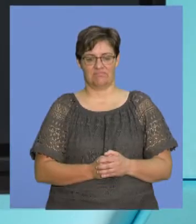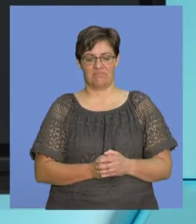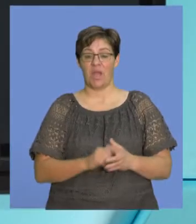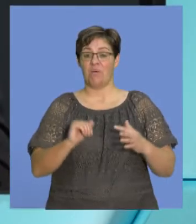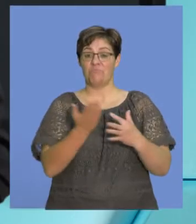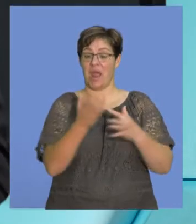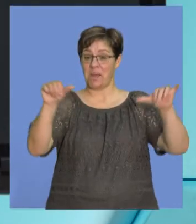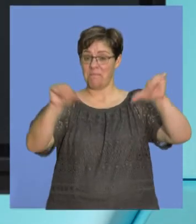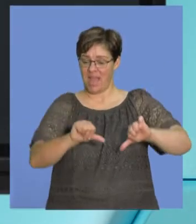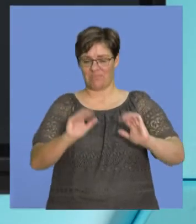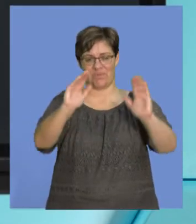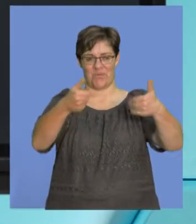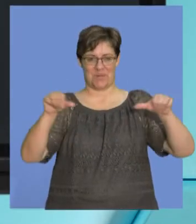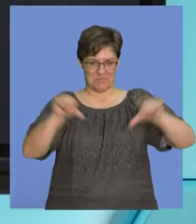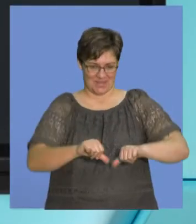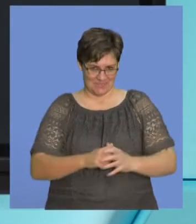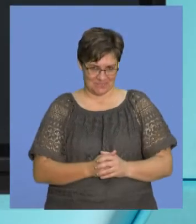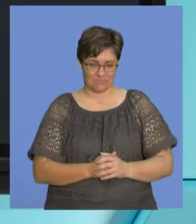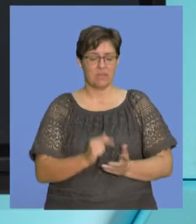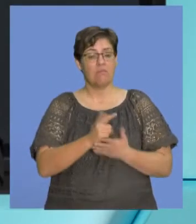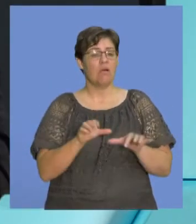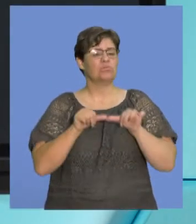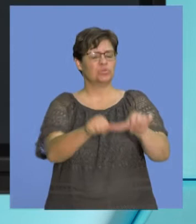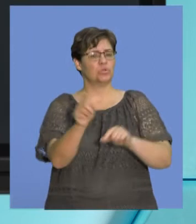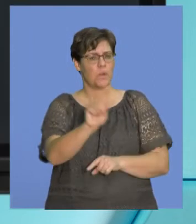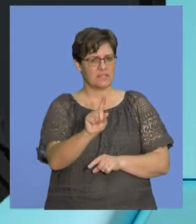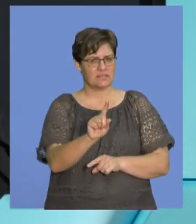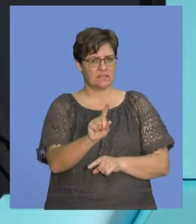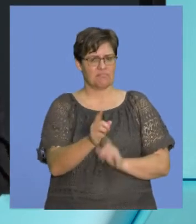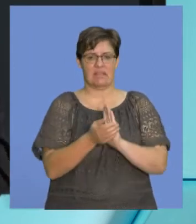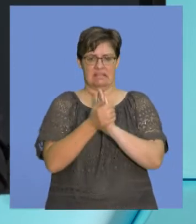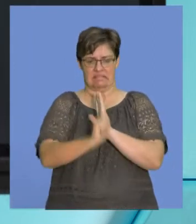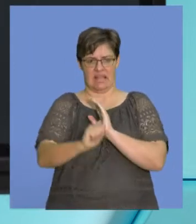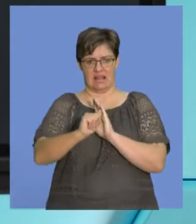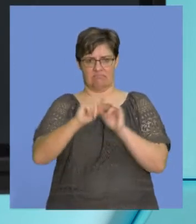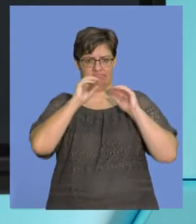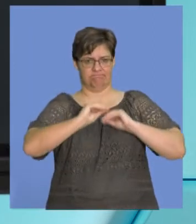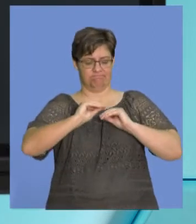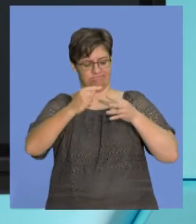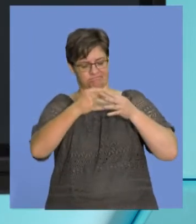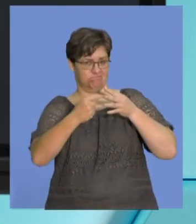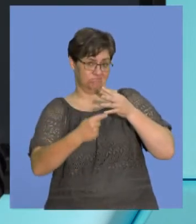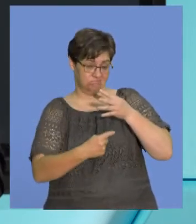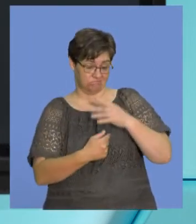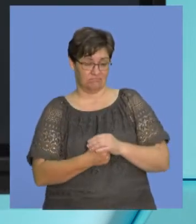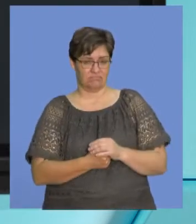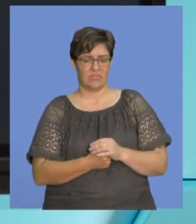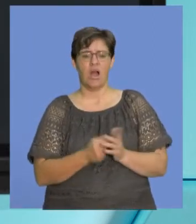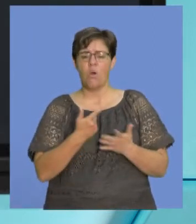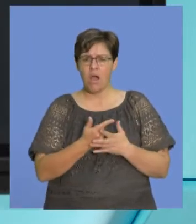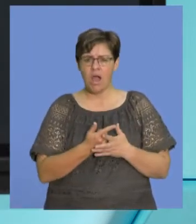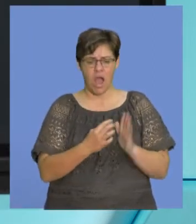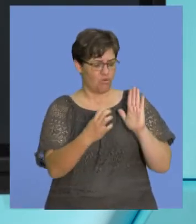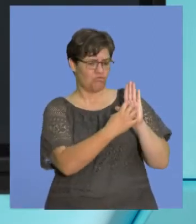Welcome back, life science learners. Remember, we're continuing with skills today, and in our lesson today we've been discussing how to